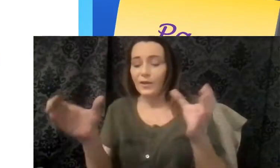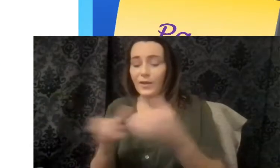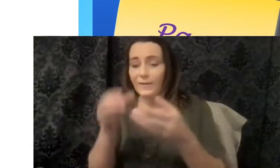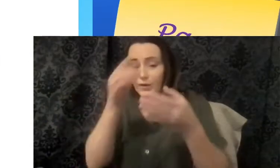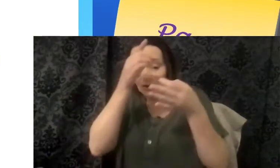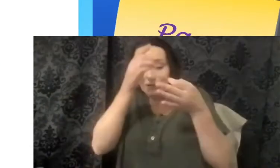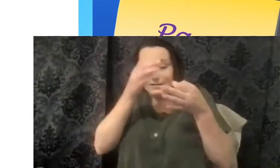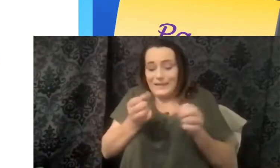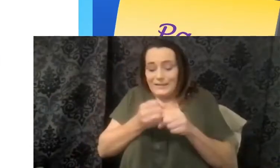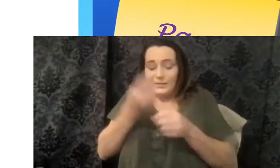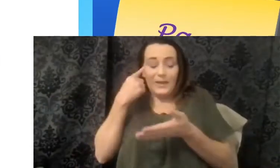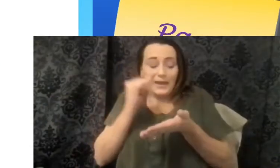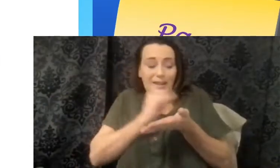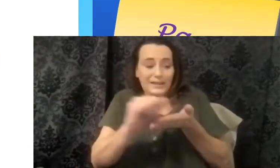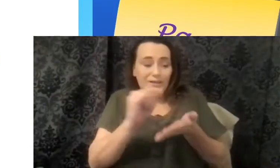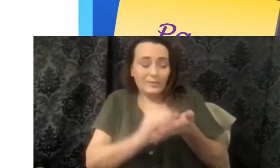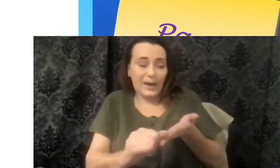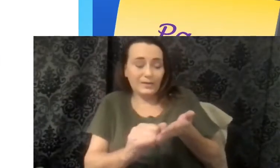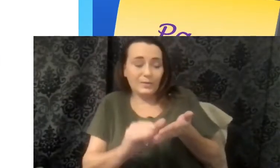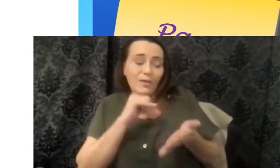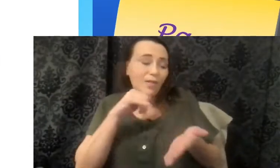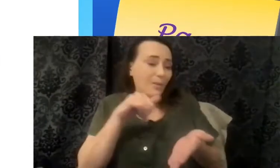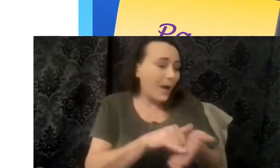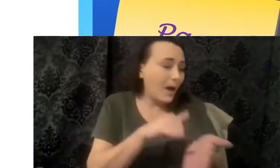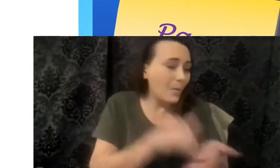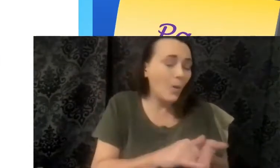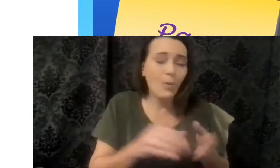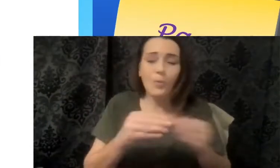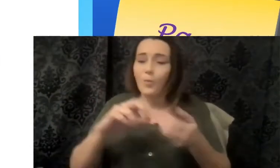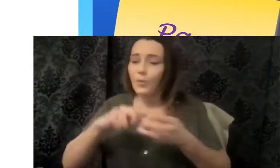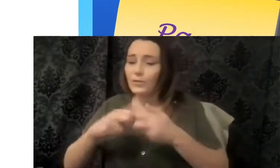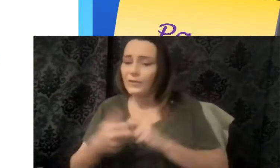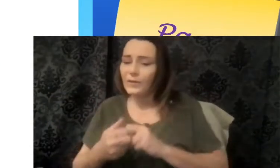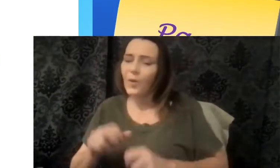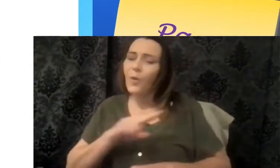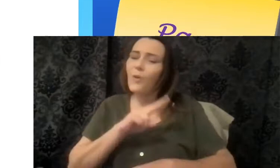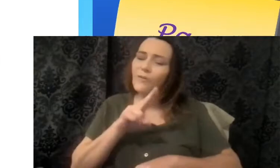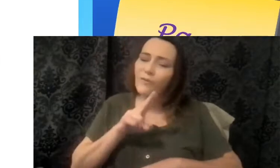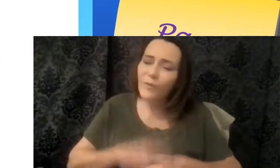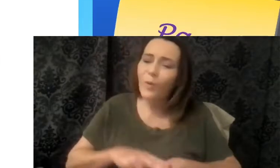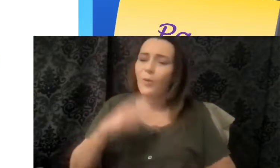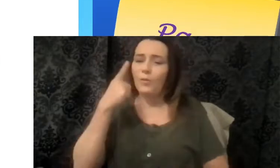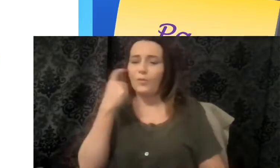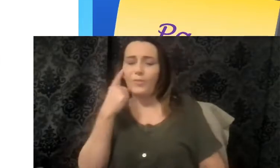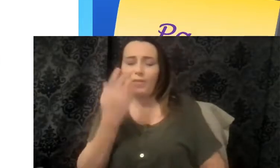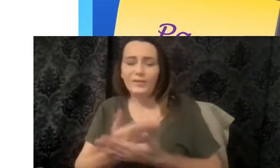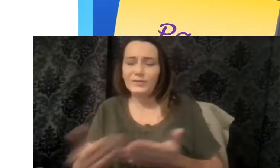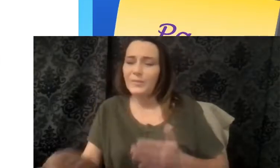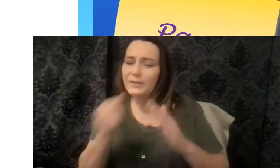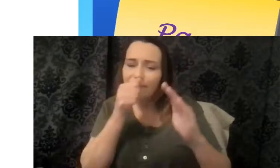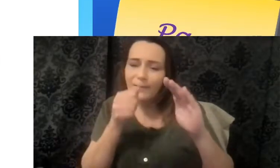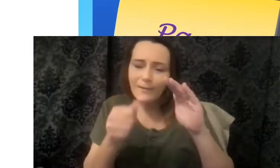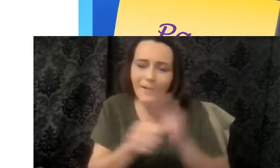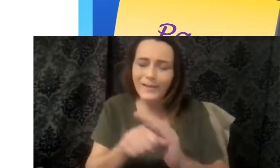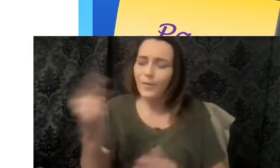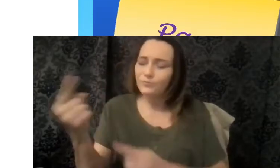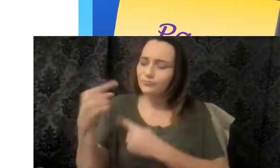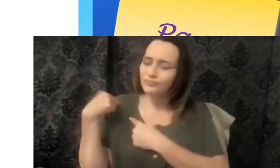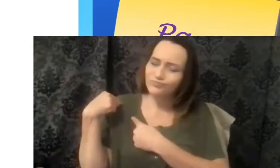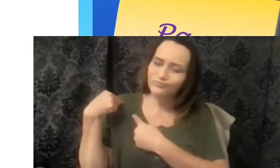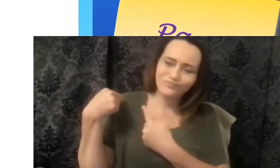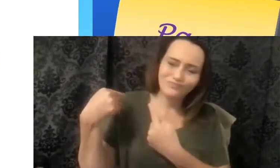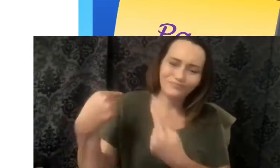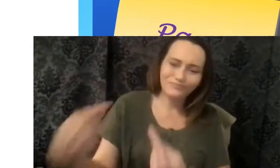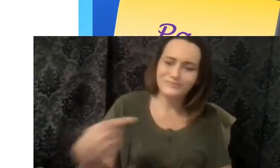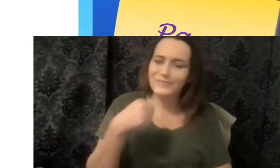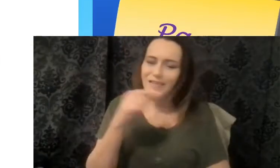inspection impossible or more difficult. And there is, of course, there's suspicions there's something to hide. There's always been that suspicions. And it's not just at World